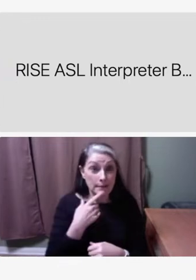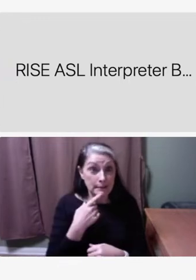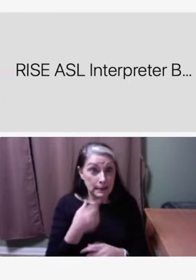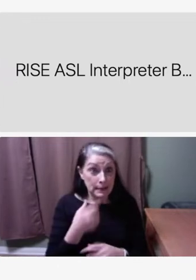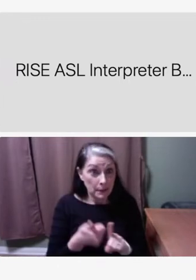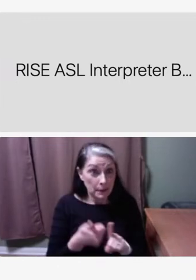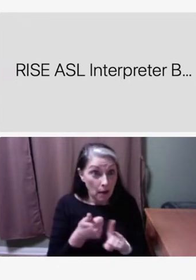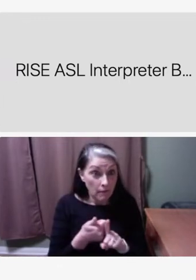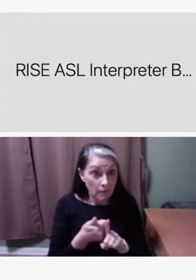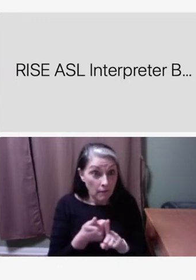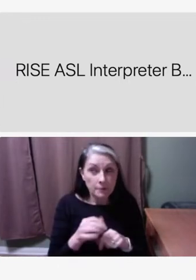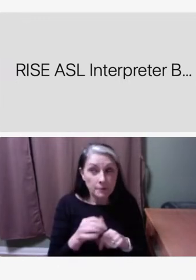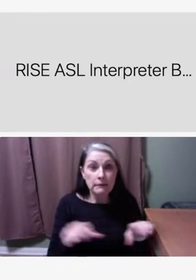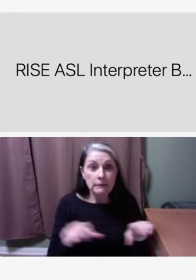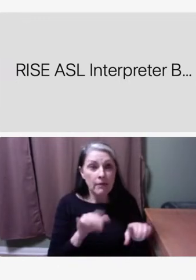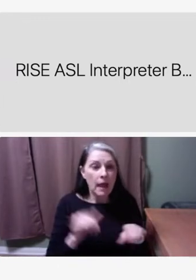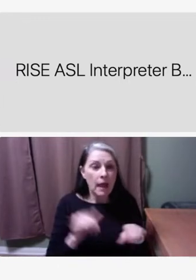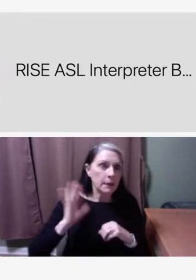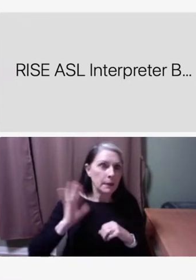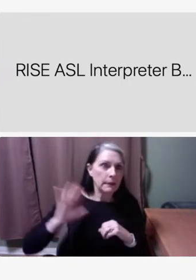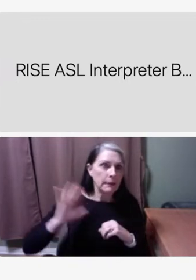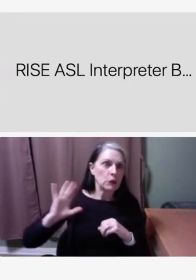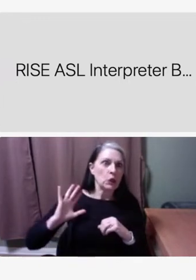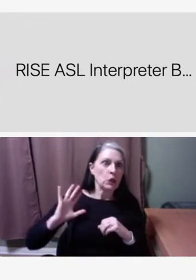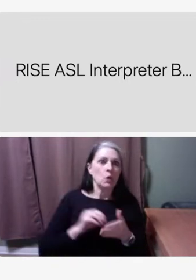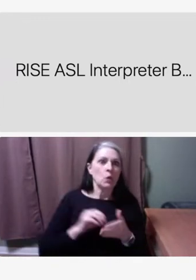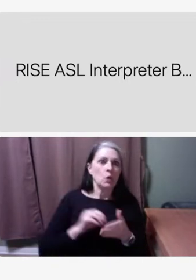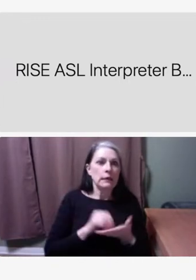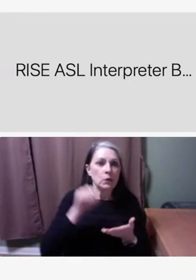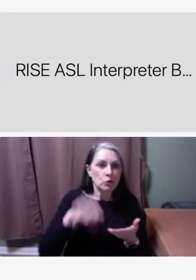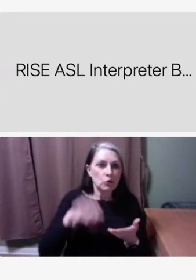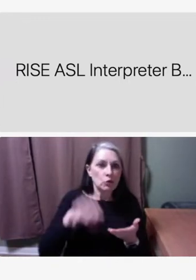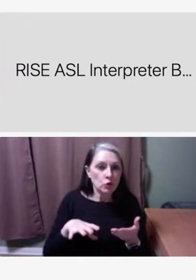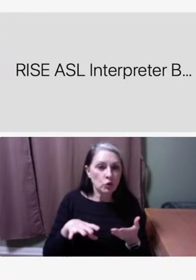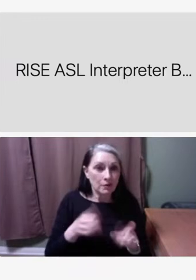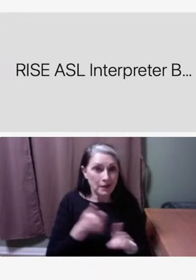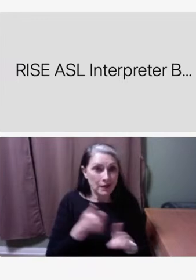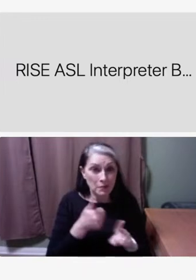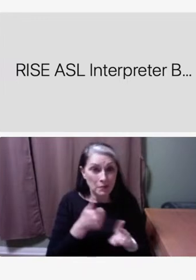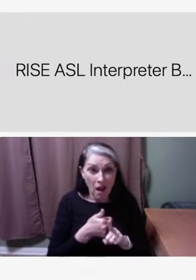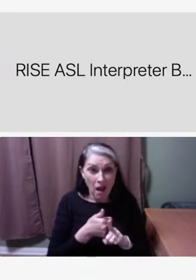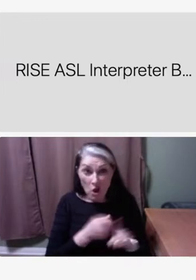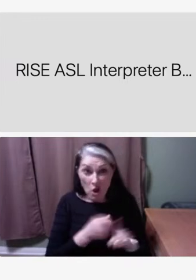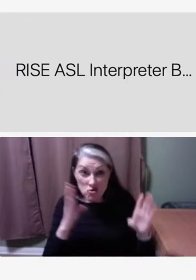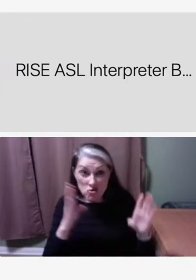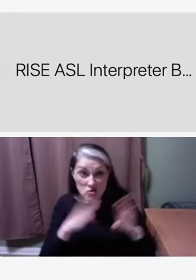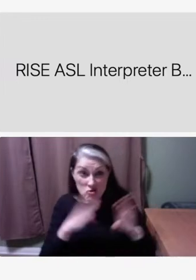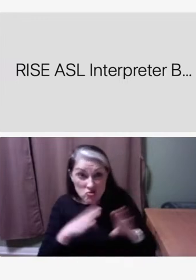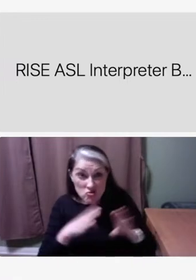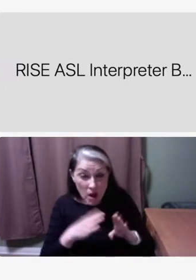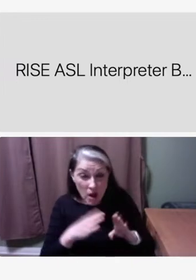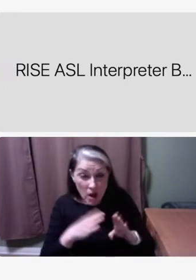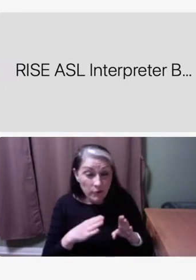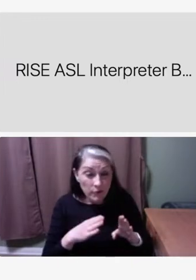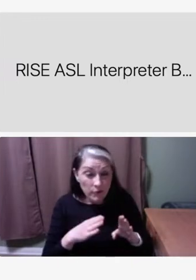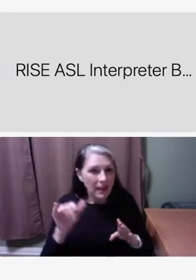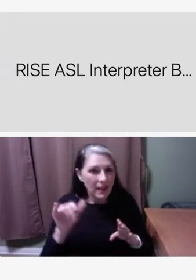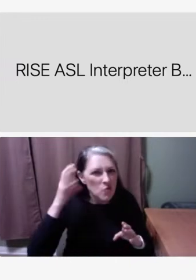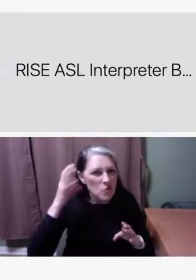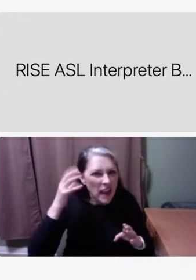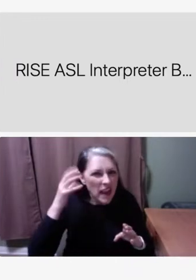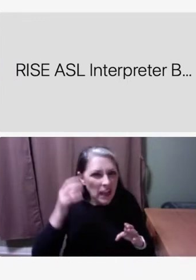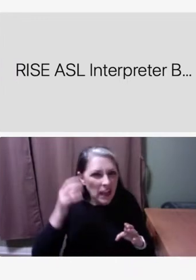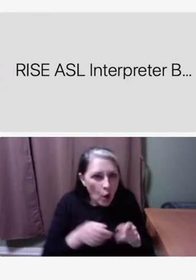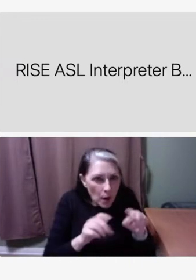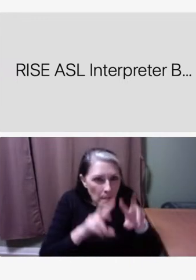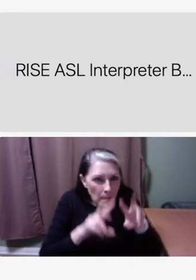many years ago when he was a student, and he got in a whole bunch of trouble for taking every radio apart. Now, that's how old we are, but yeah, thank you. That was